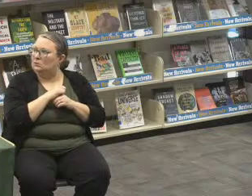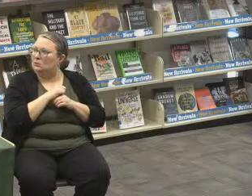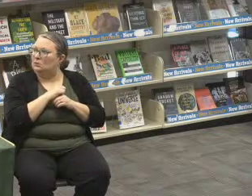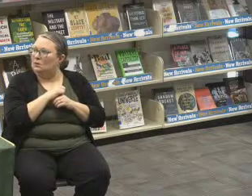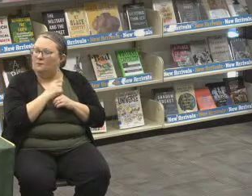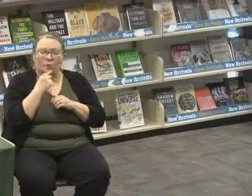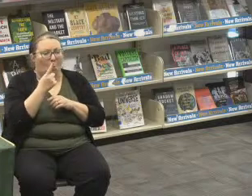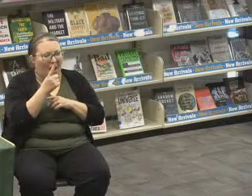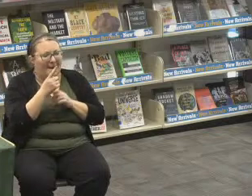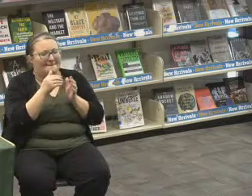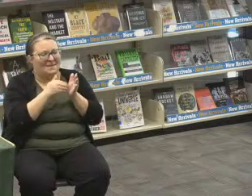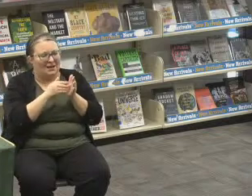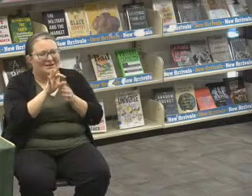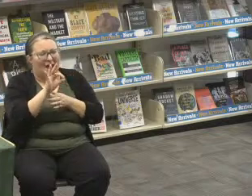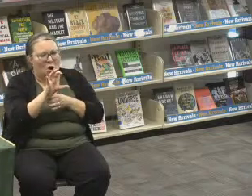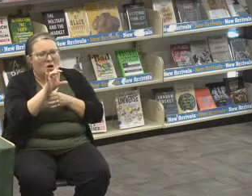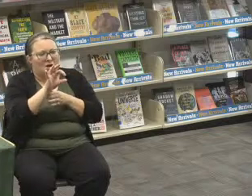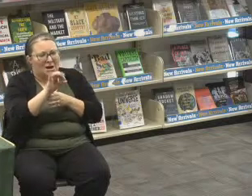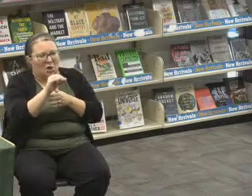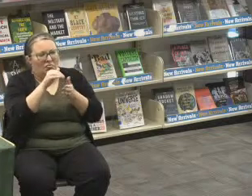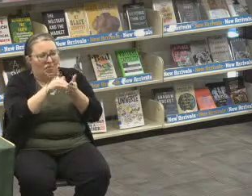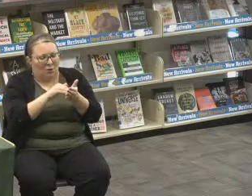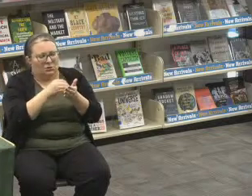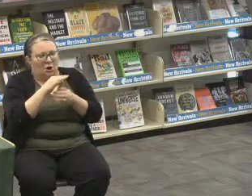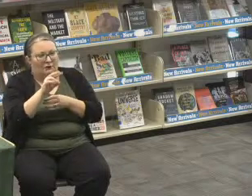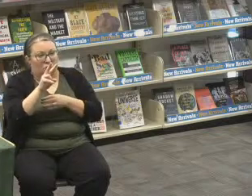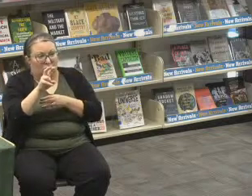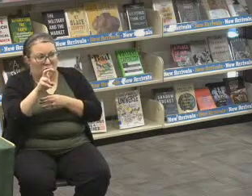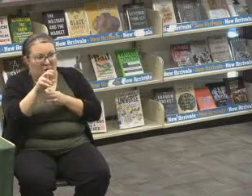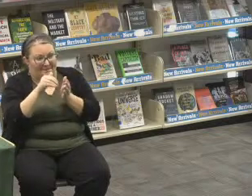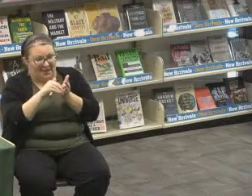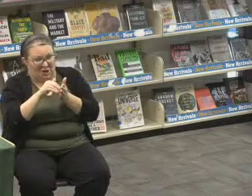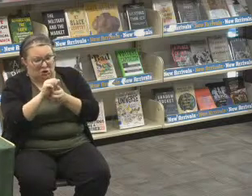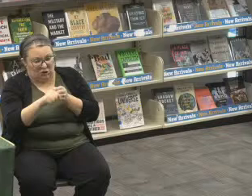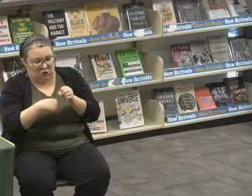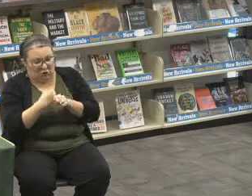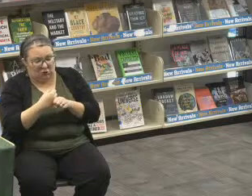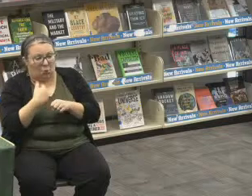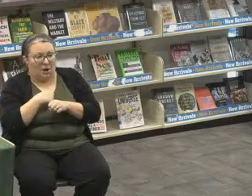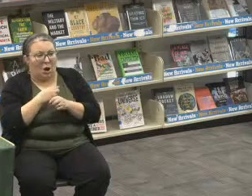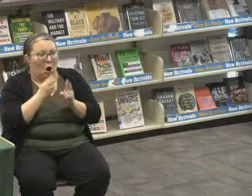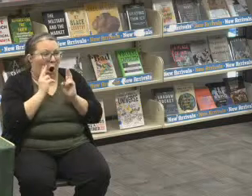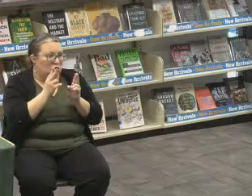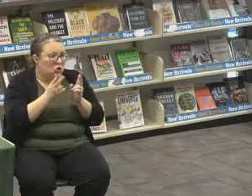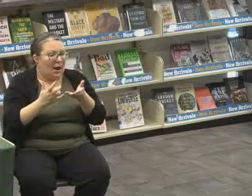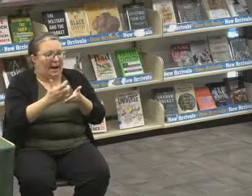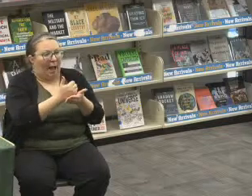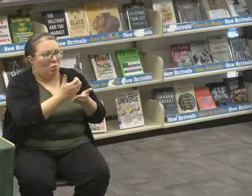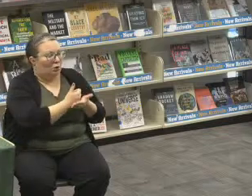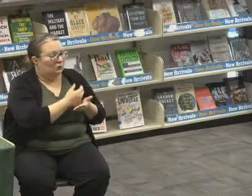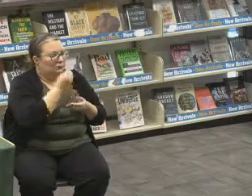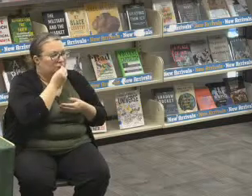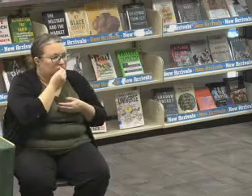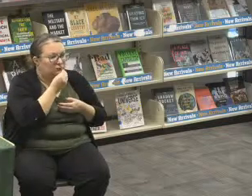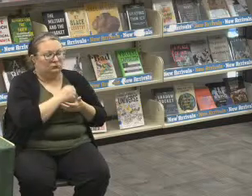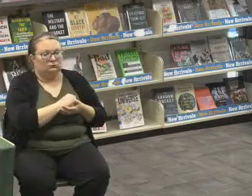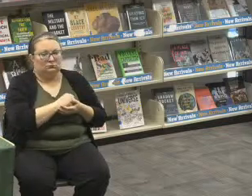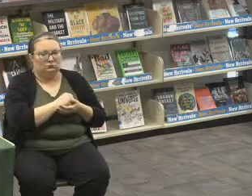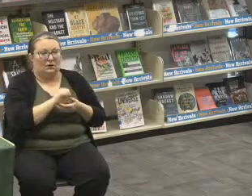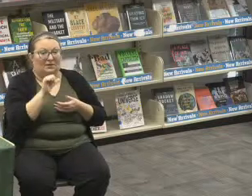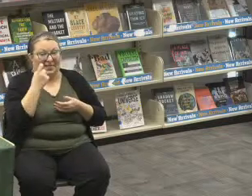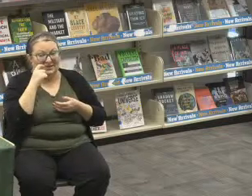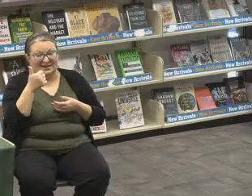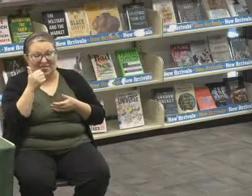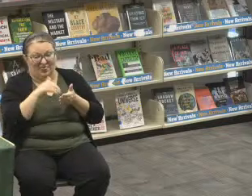For 1,990,000 of those 2 million years, we were hunter-gatherers. So for the last 10,000 years,